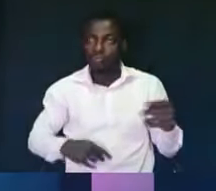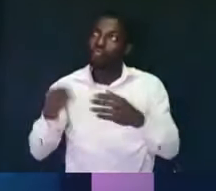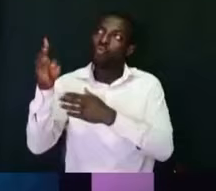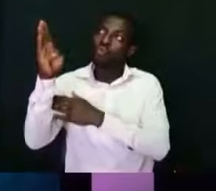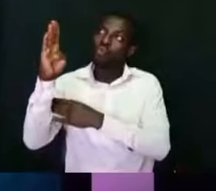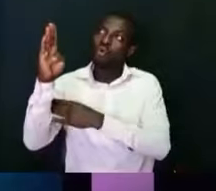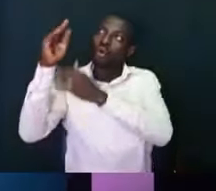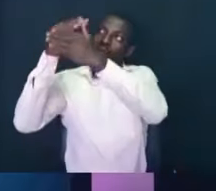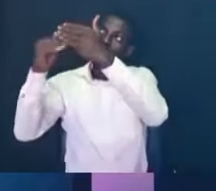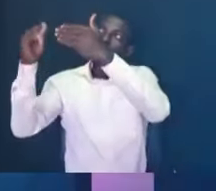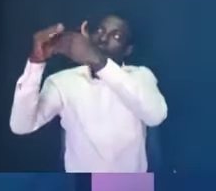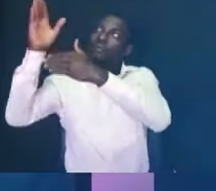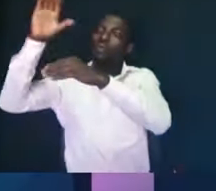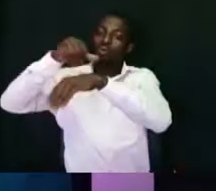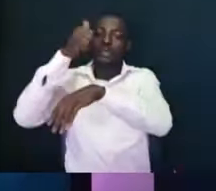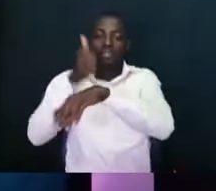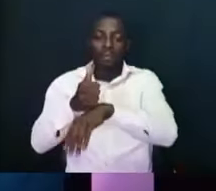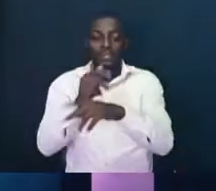kingdom that will never be